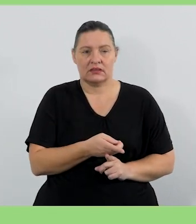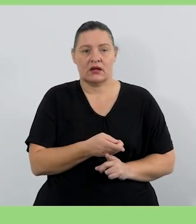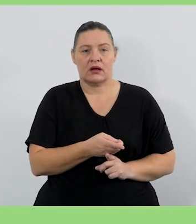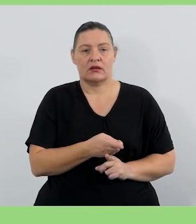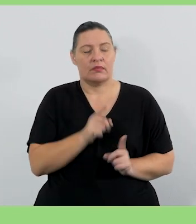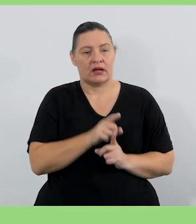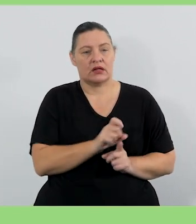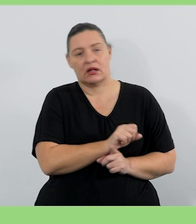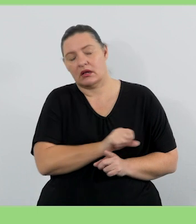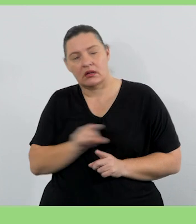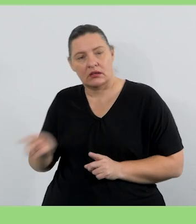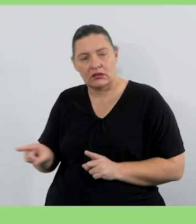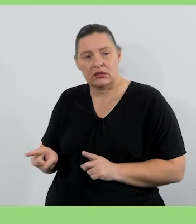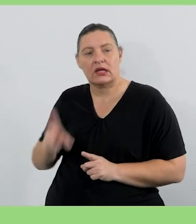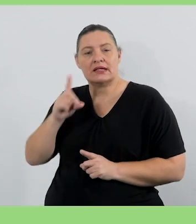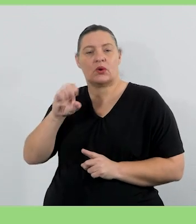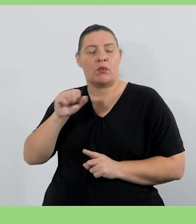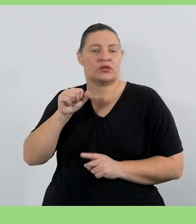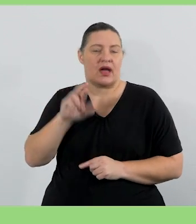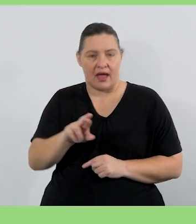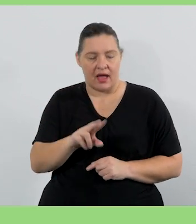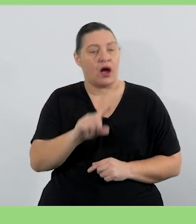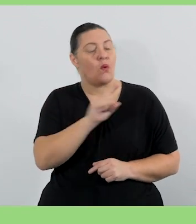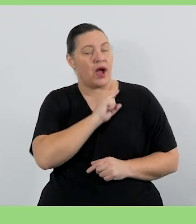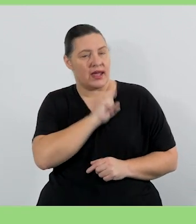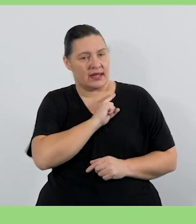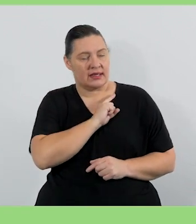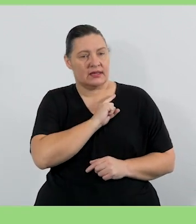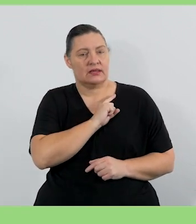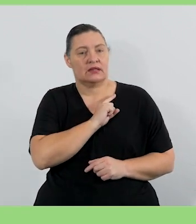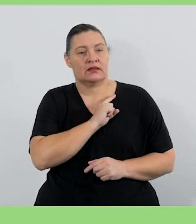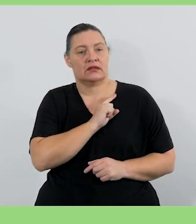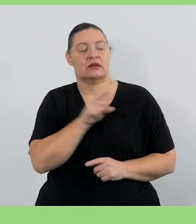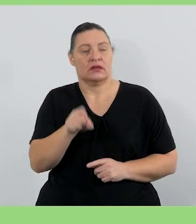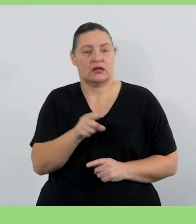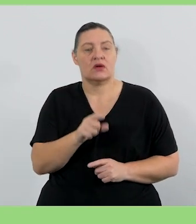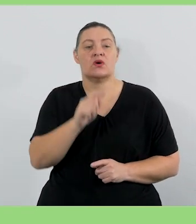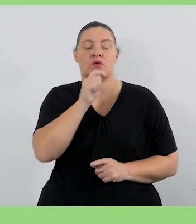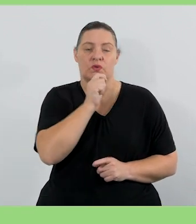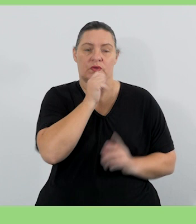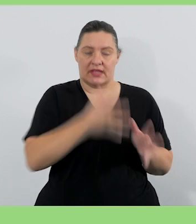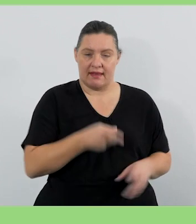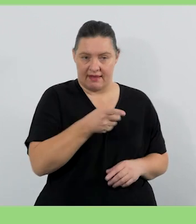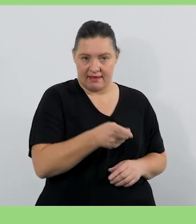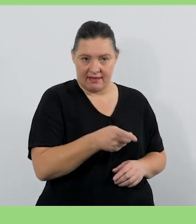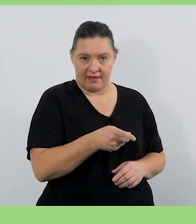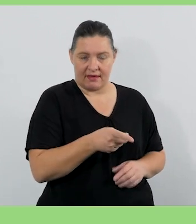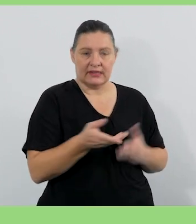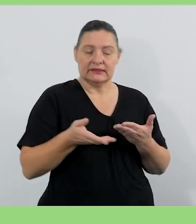no arrow going towards the decomposers. This is because this consumer